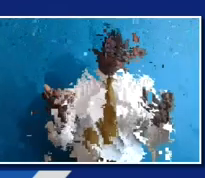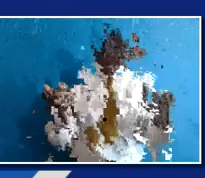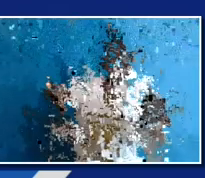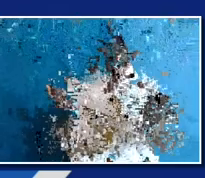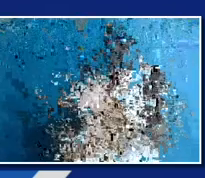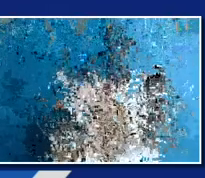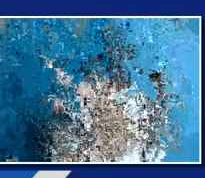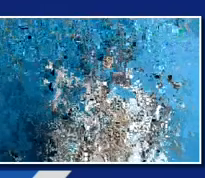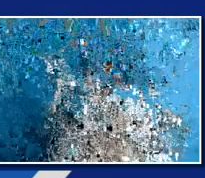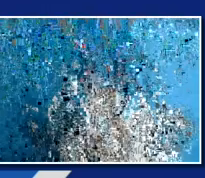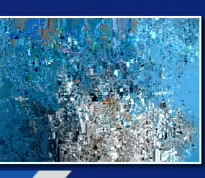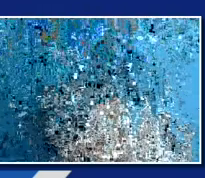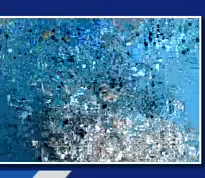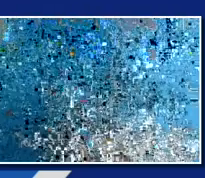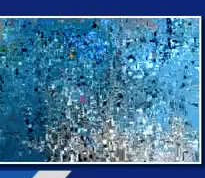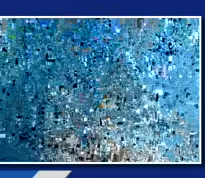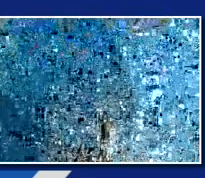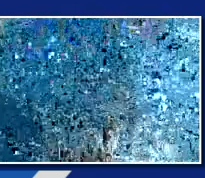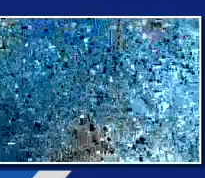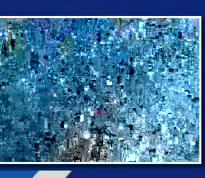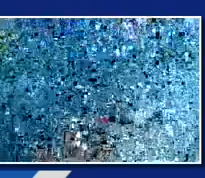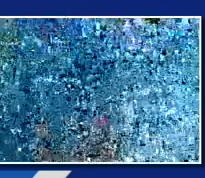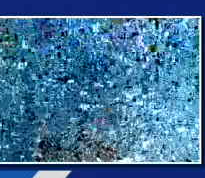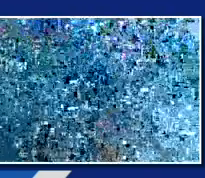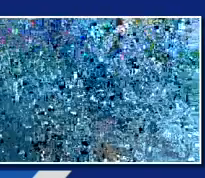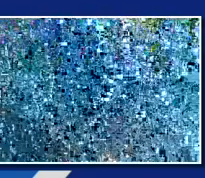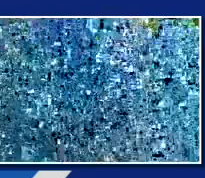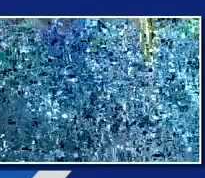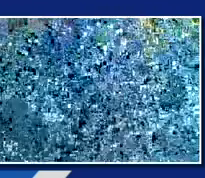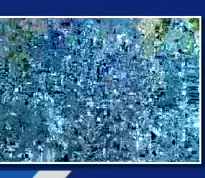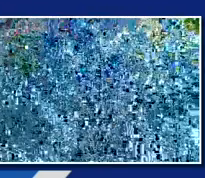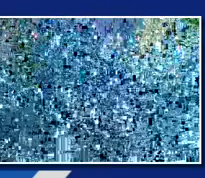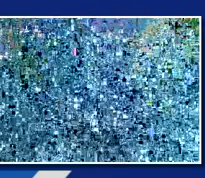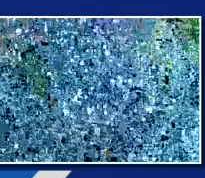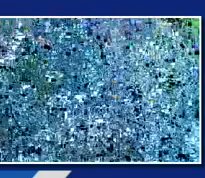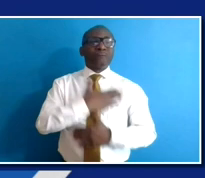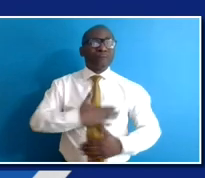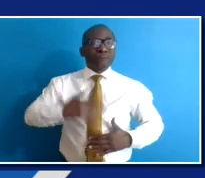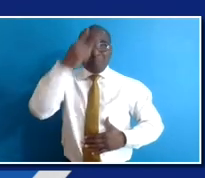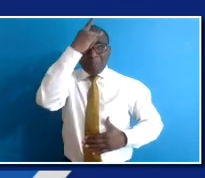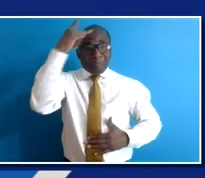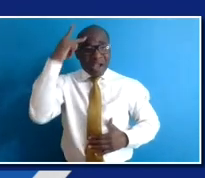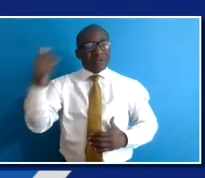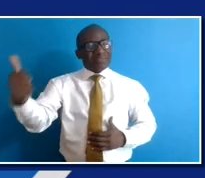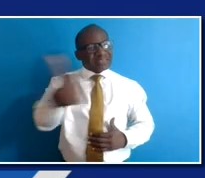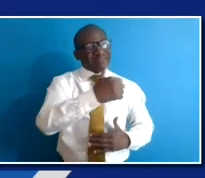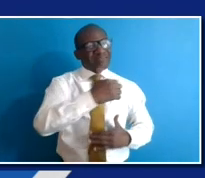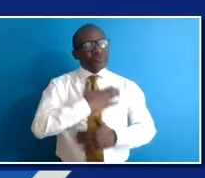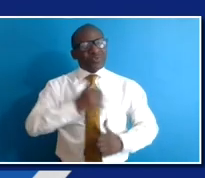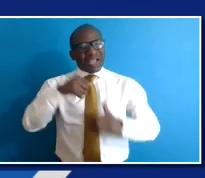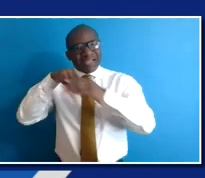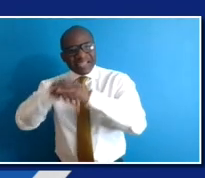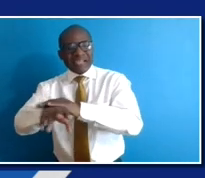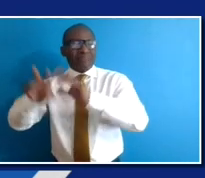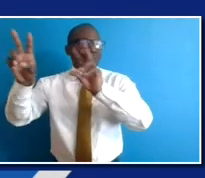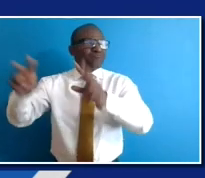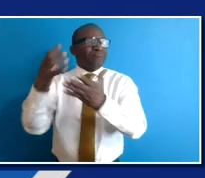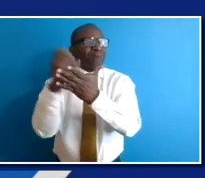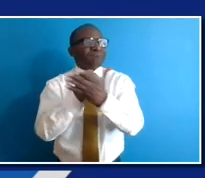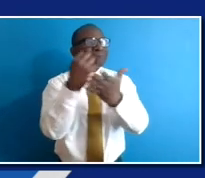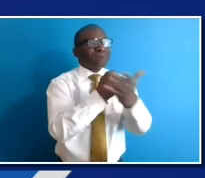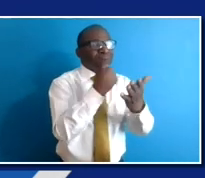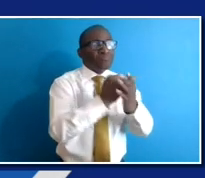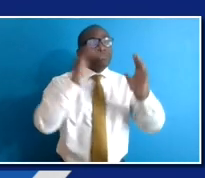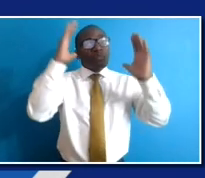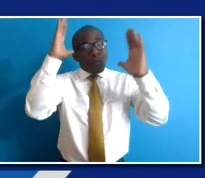We hope you enjoy them. We hope you stay safe. And we'll see you again tomorrow for a COVID conversation at 11. And then we'll be back again at 2